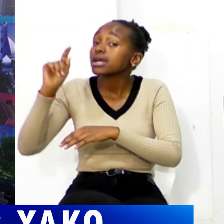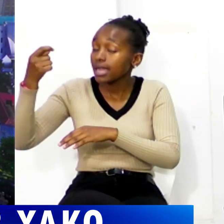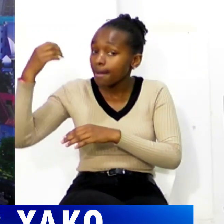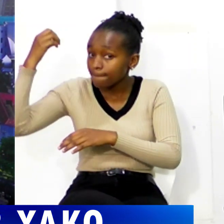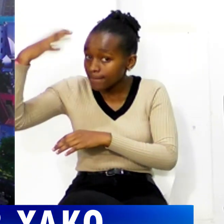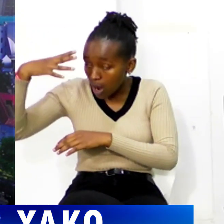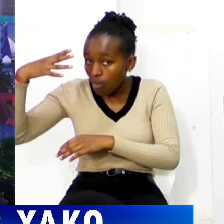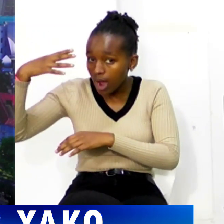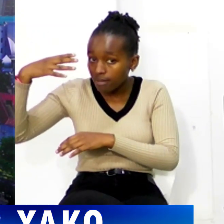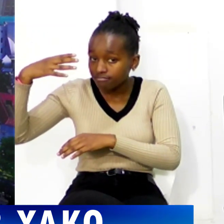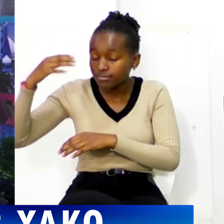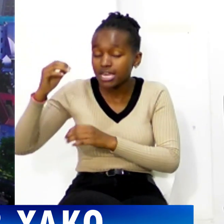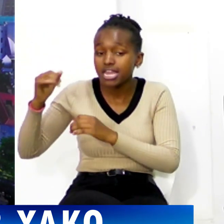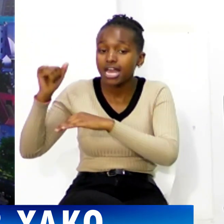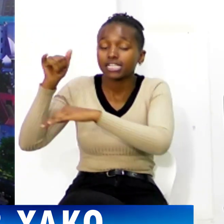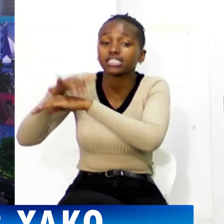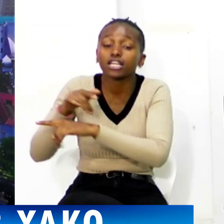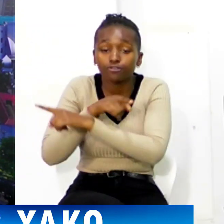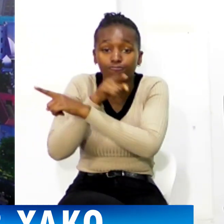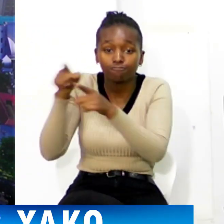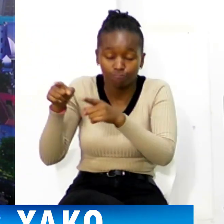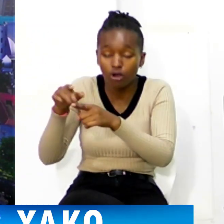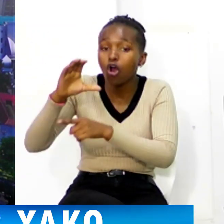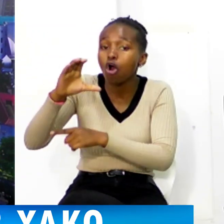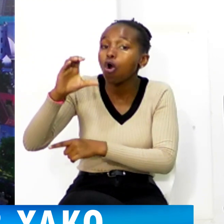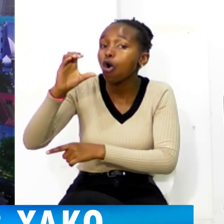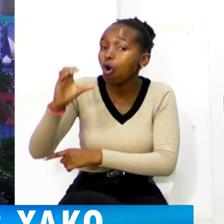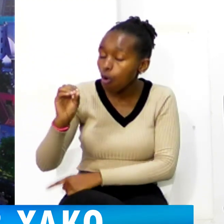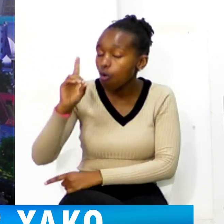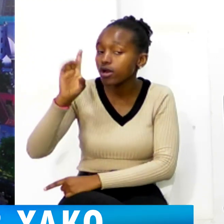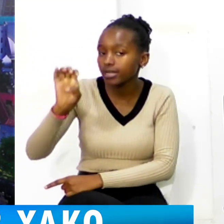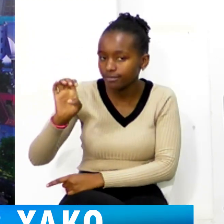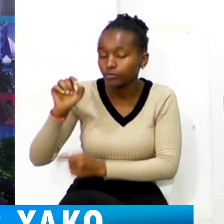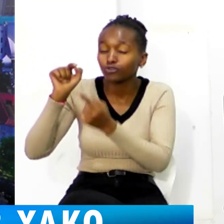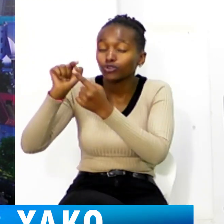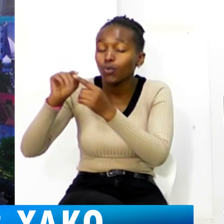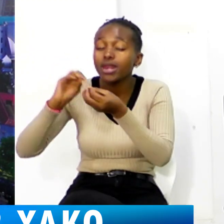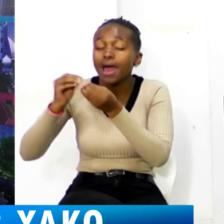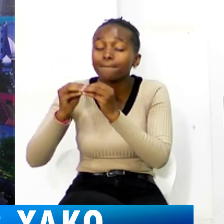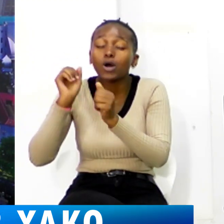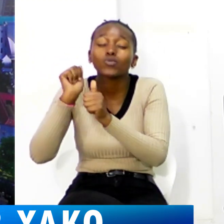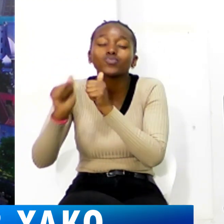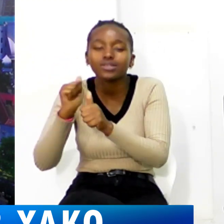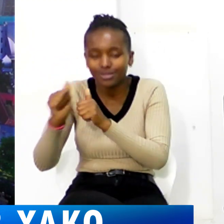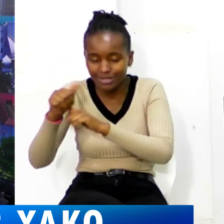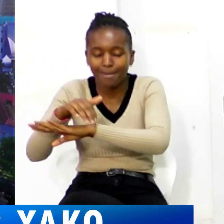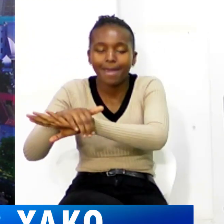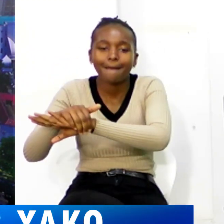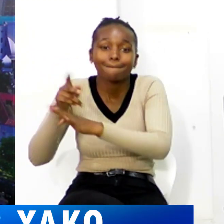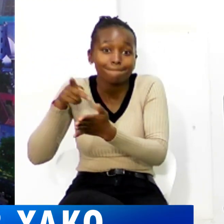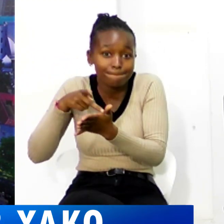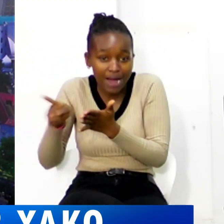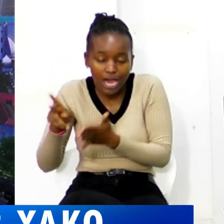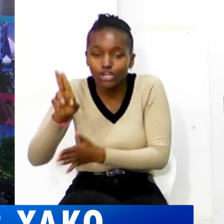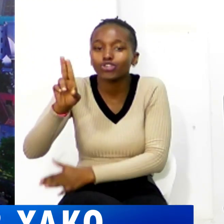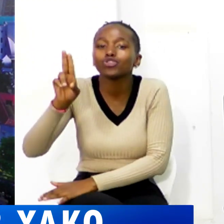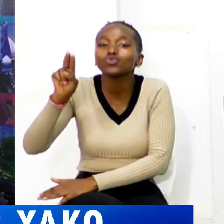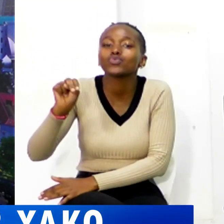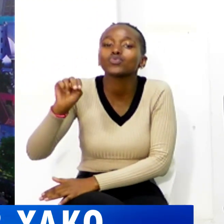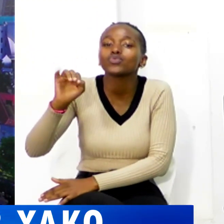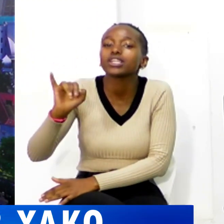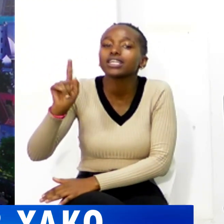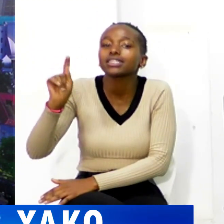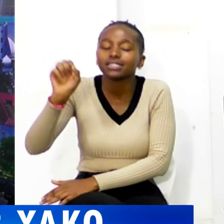who purchased token. You know, for the prepaid meters, we buy the units. Most of the